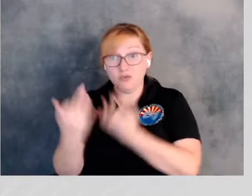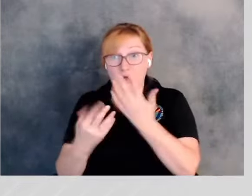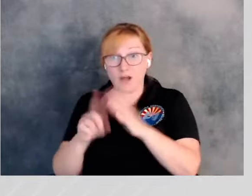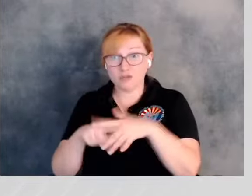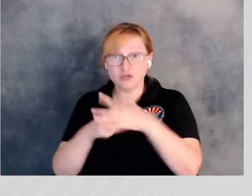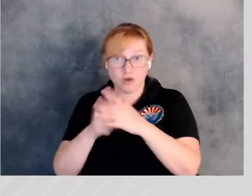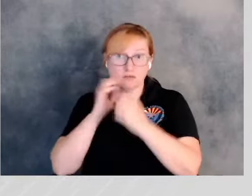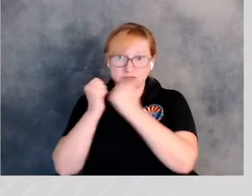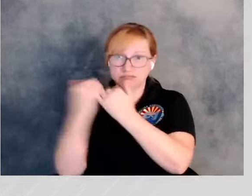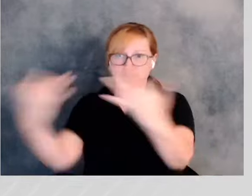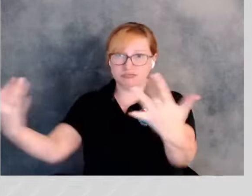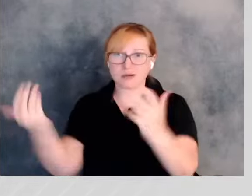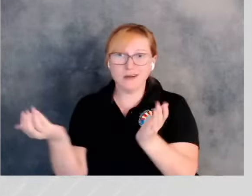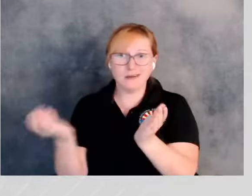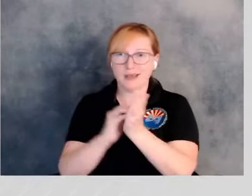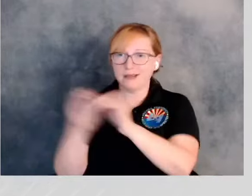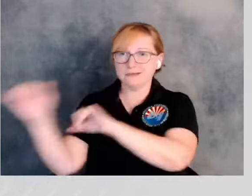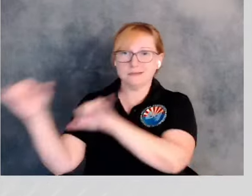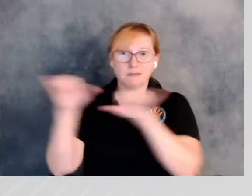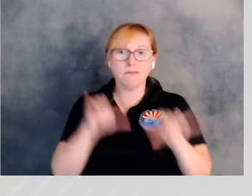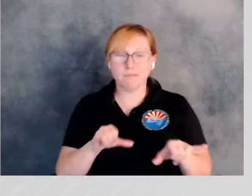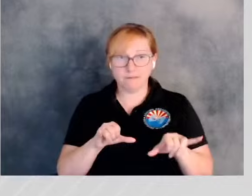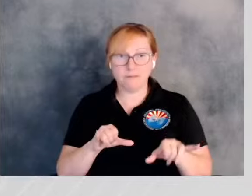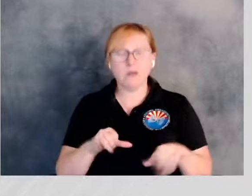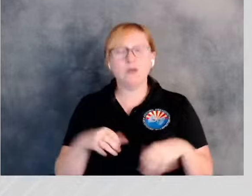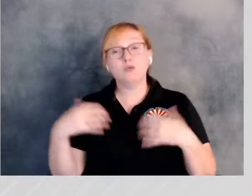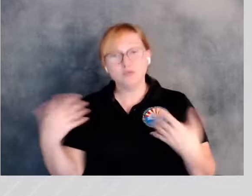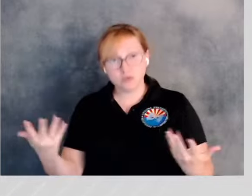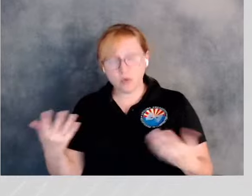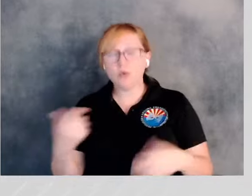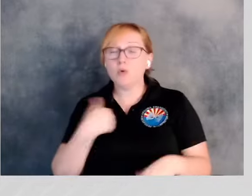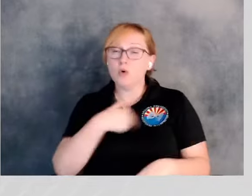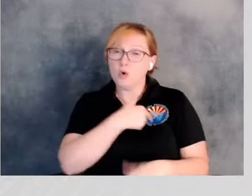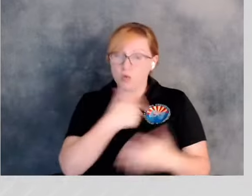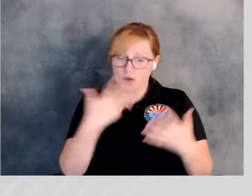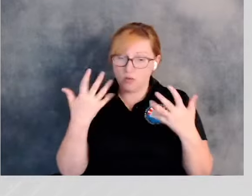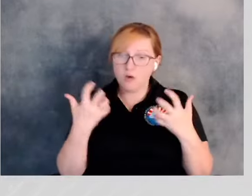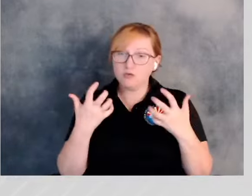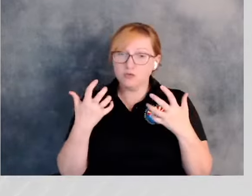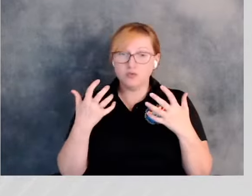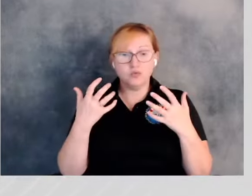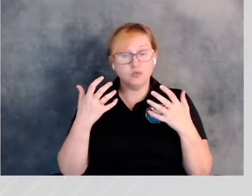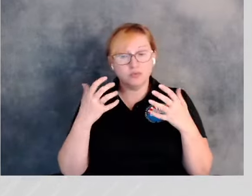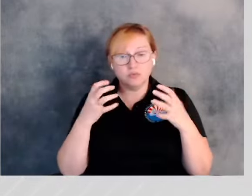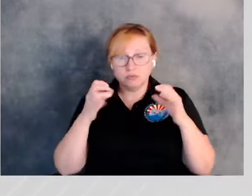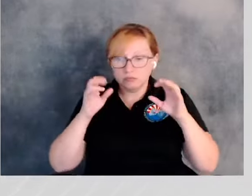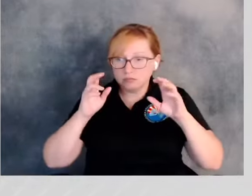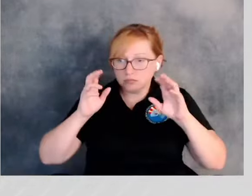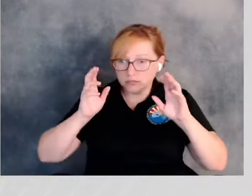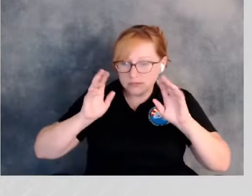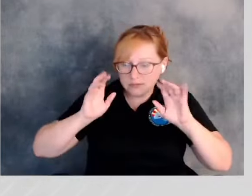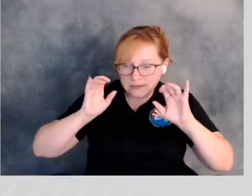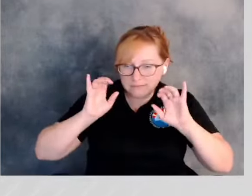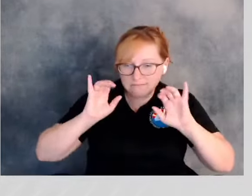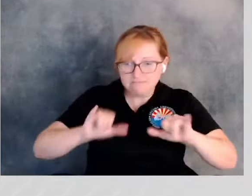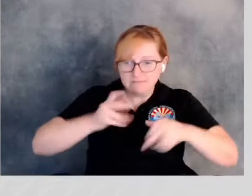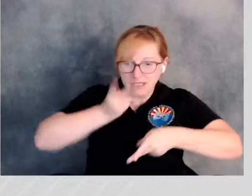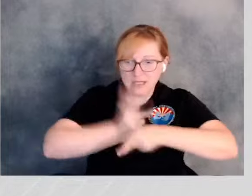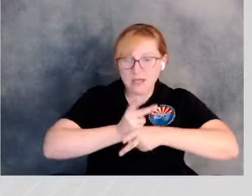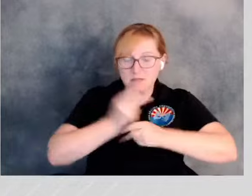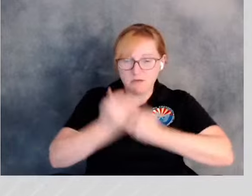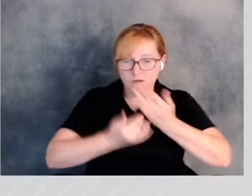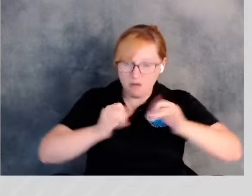in addition to trying to keep the fire where it is and to being prepared for another fight if necessary, another extreme focus for